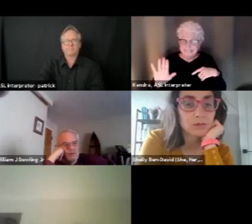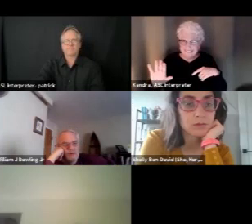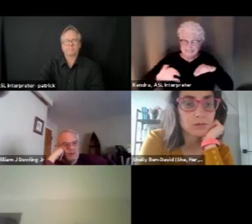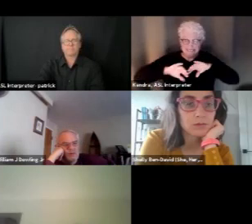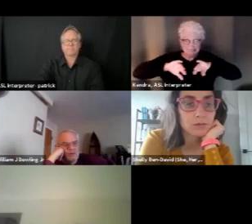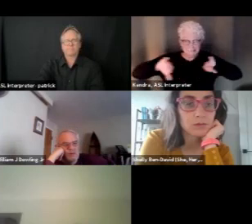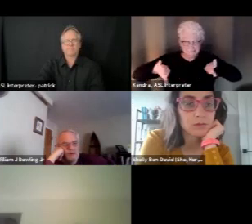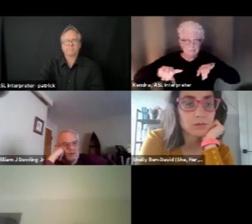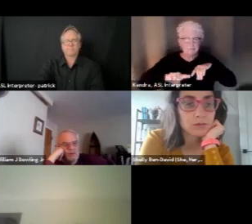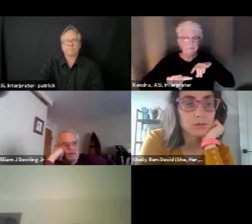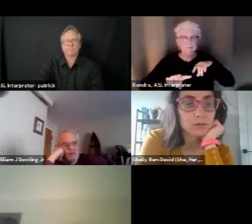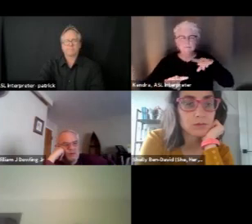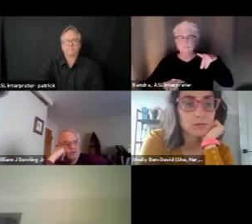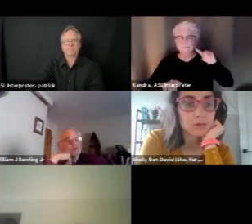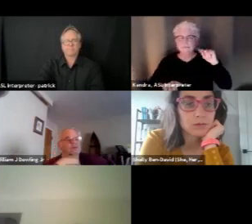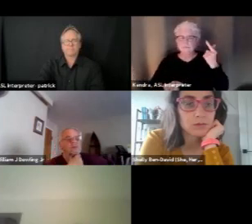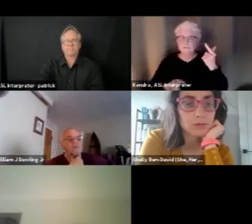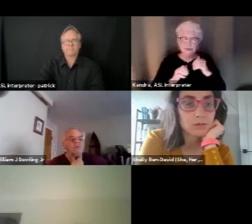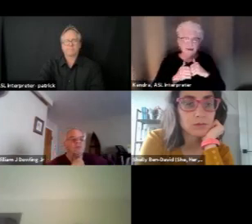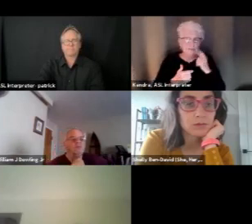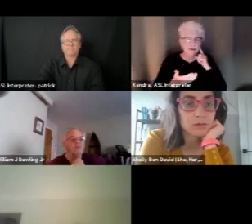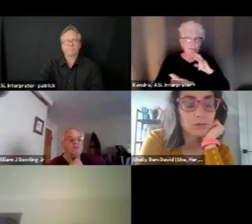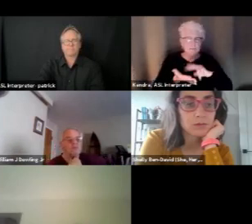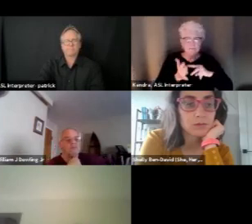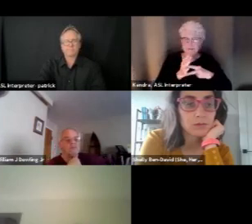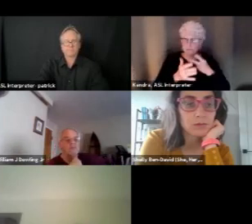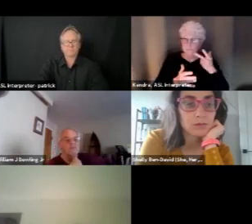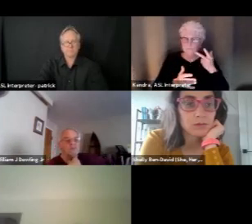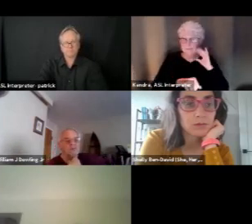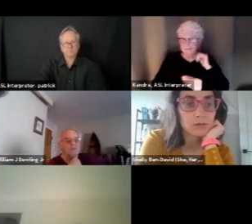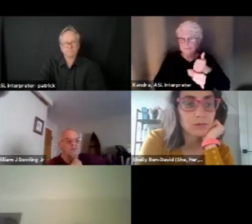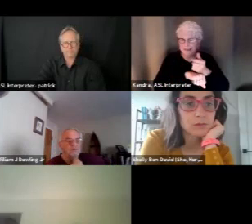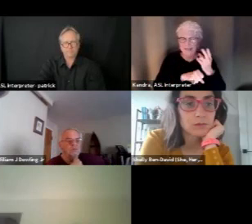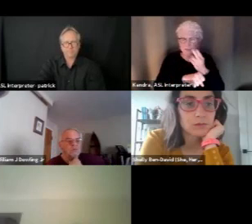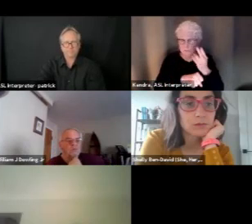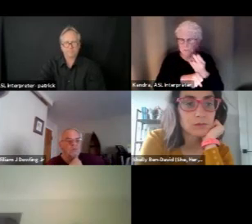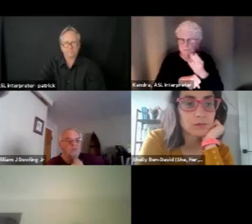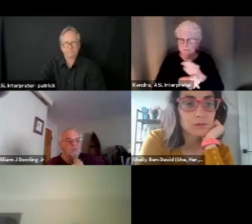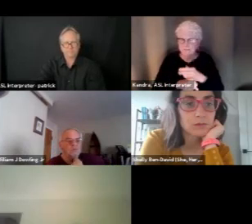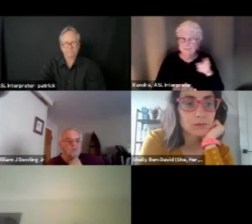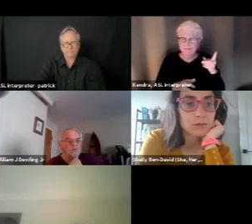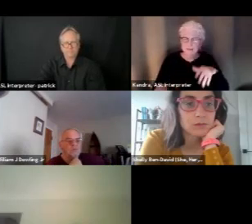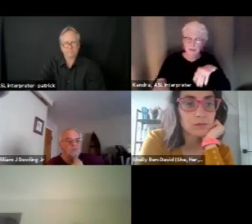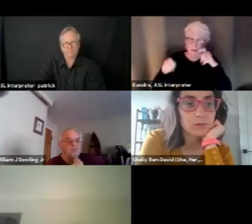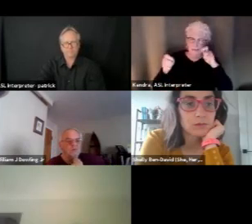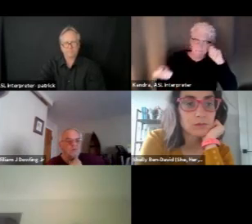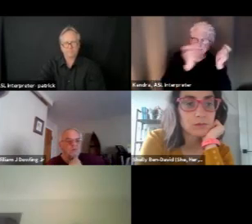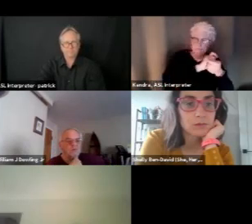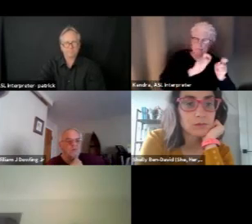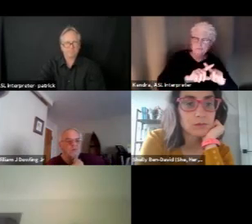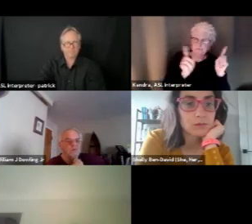changing the way that post-traumatic growth was intended to be kind of implemented in settings to just be something a little bit different.